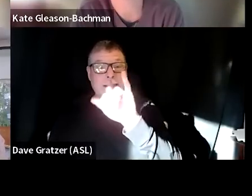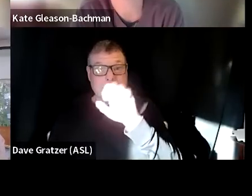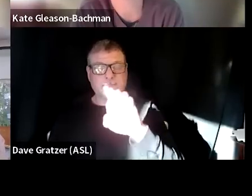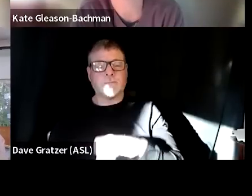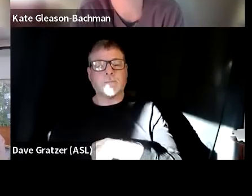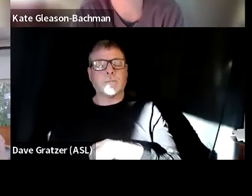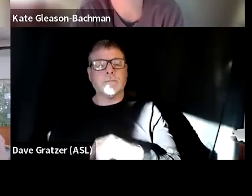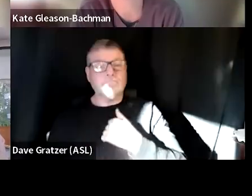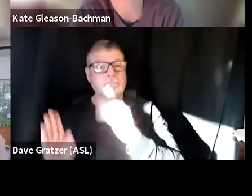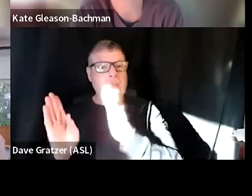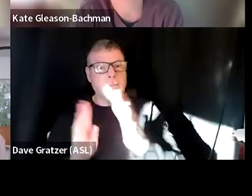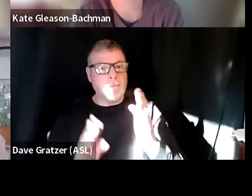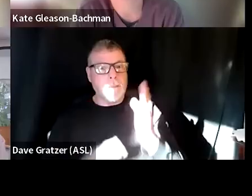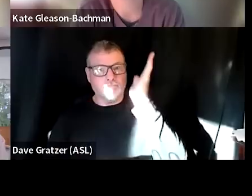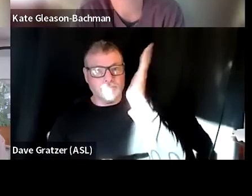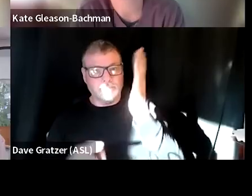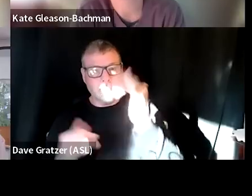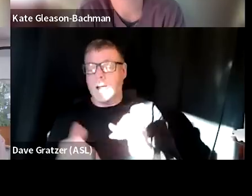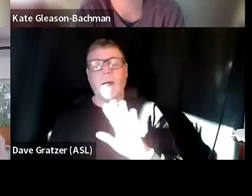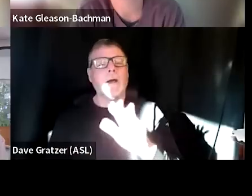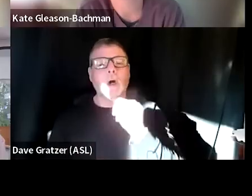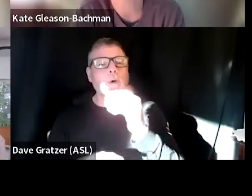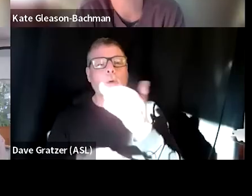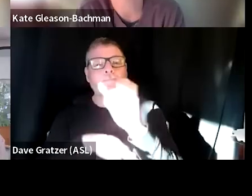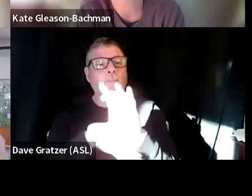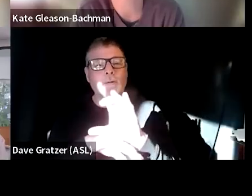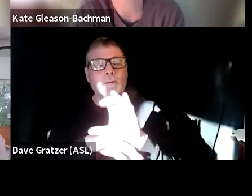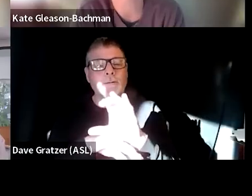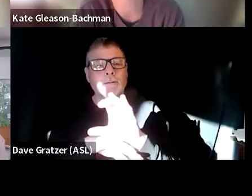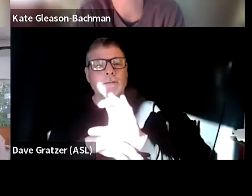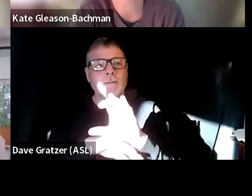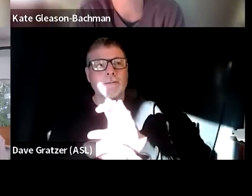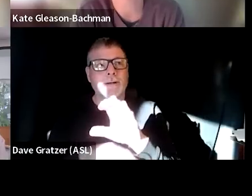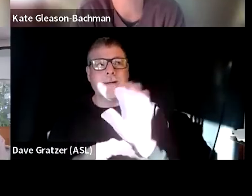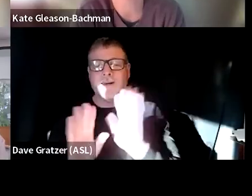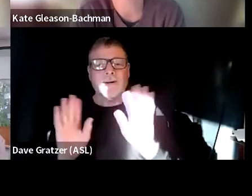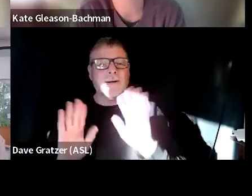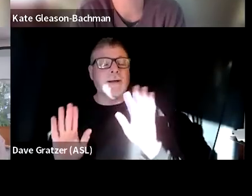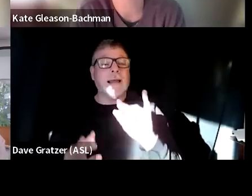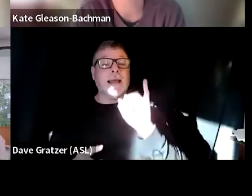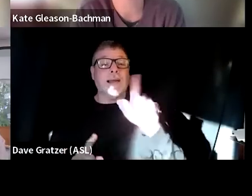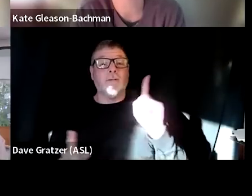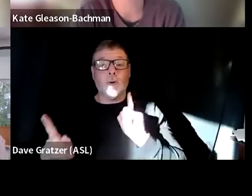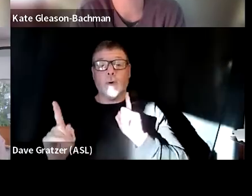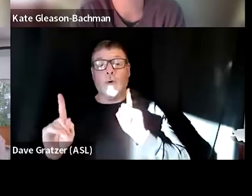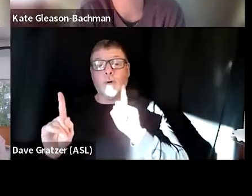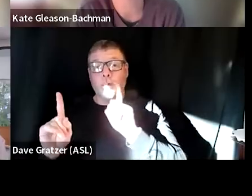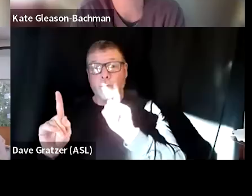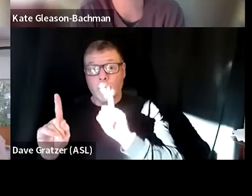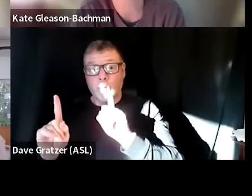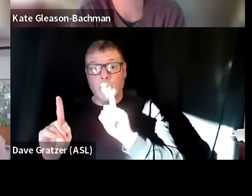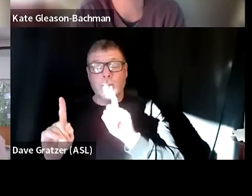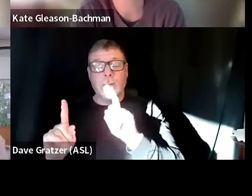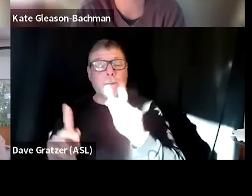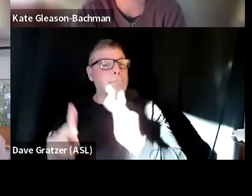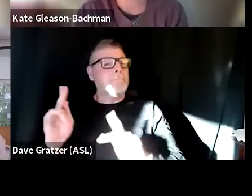presentation is that to not push it when it's not there. You know, if you're approaching and folks